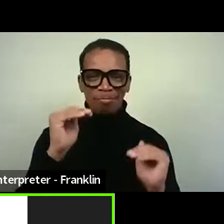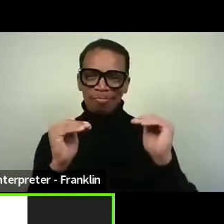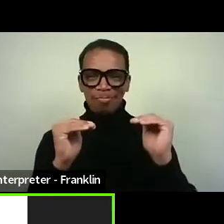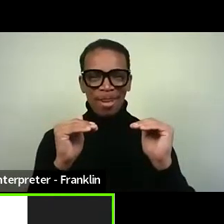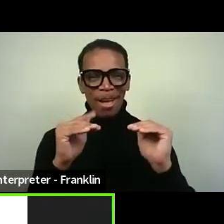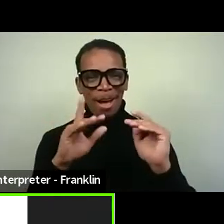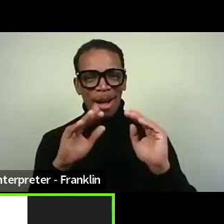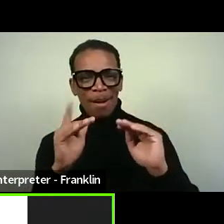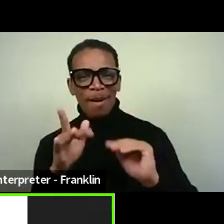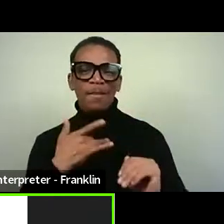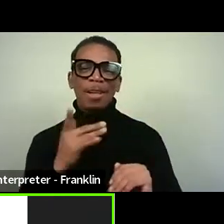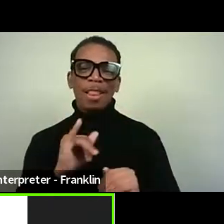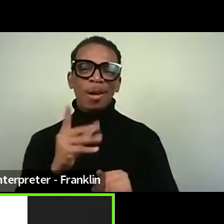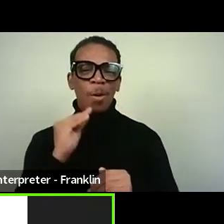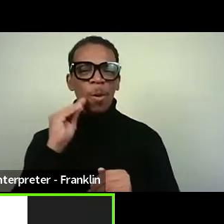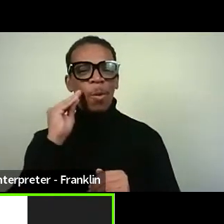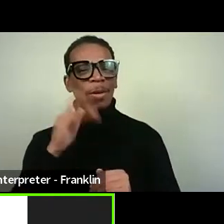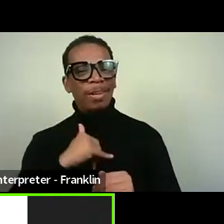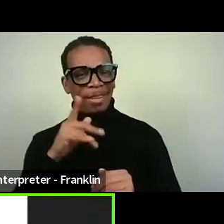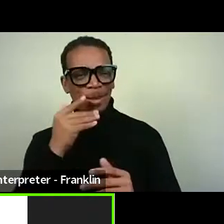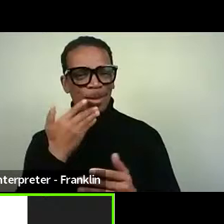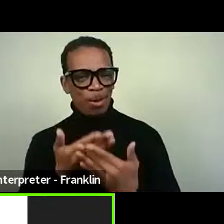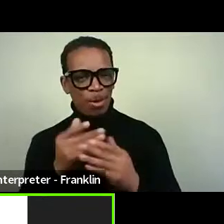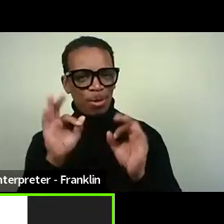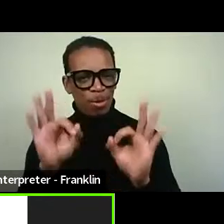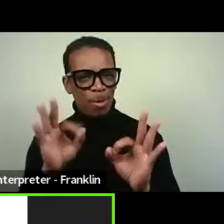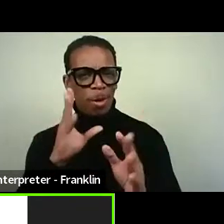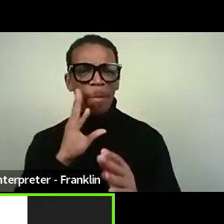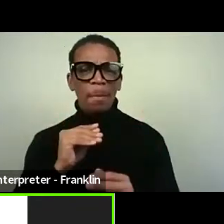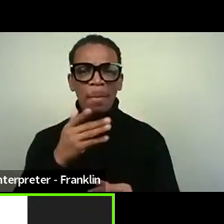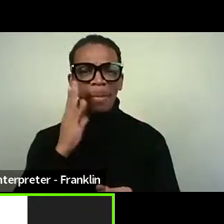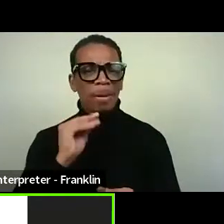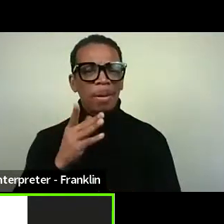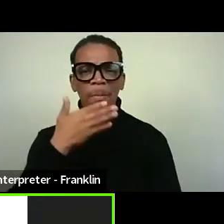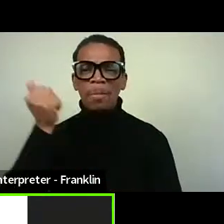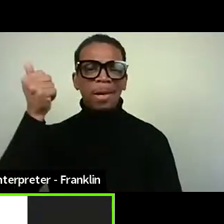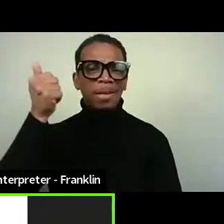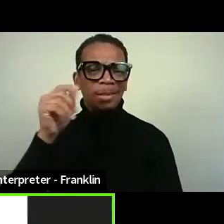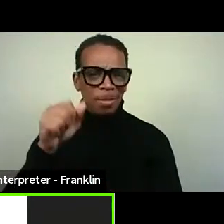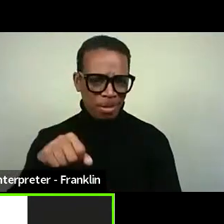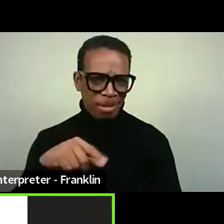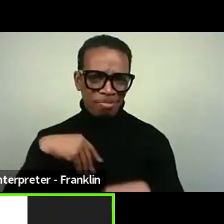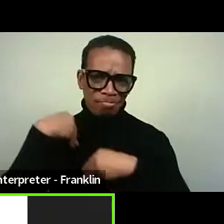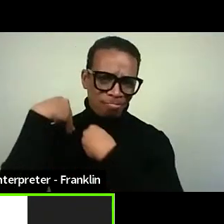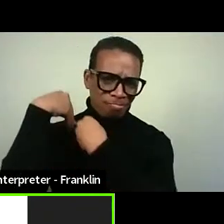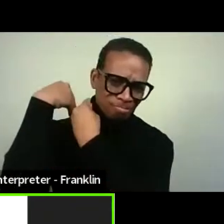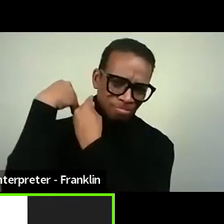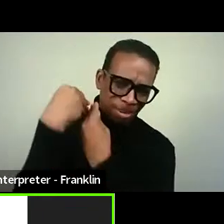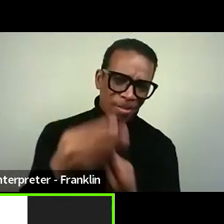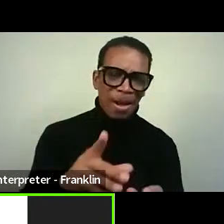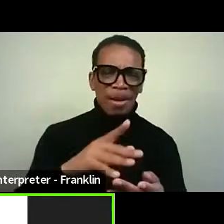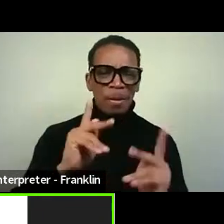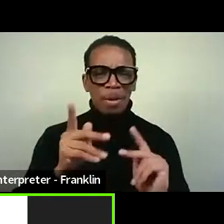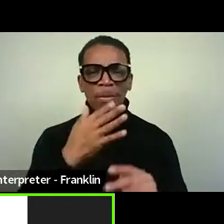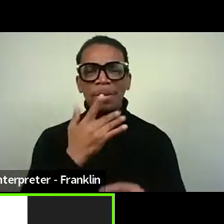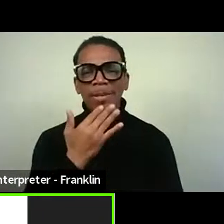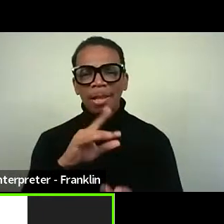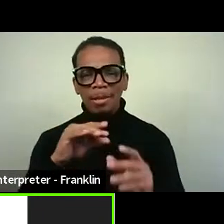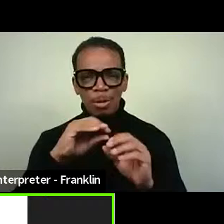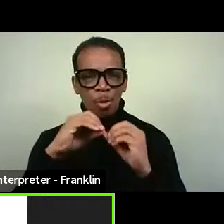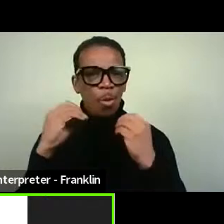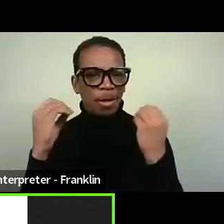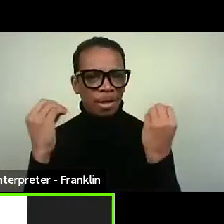people, then it begins to feel like home, and that's the best experience you can provide for people of color within organizations